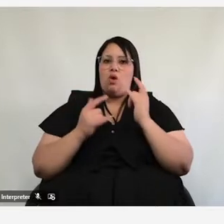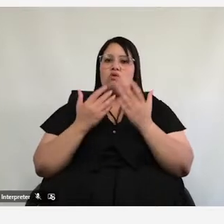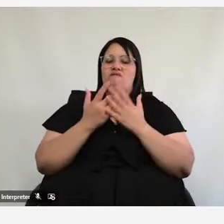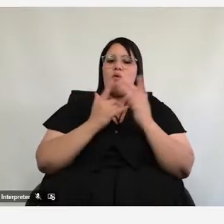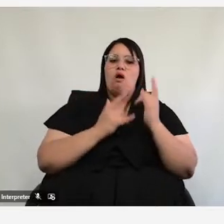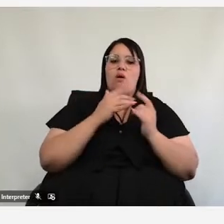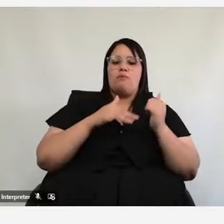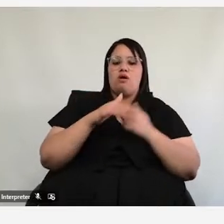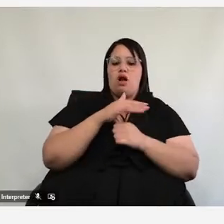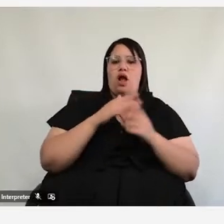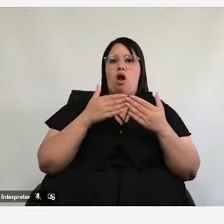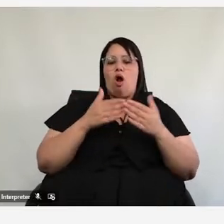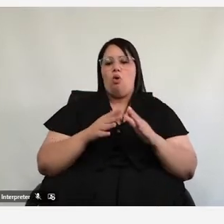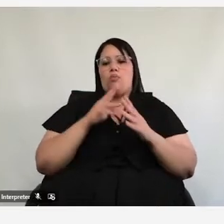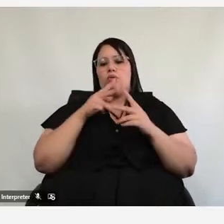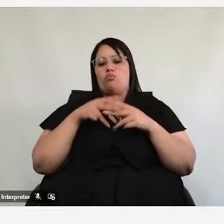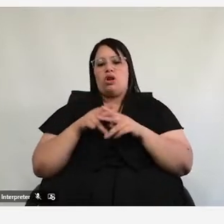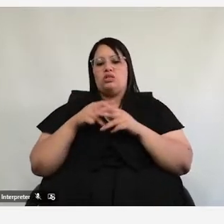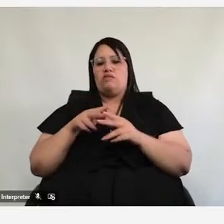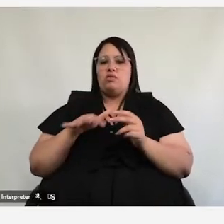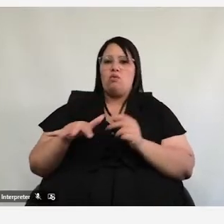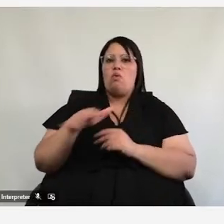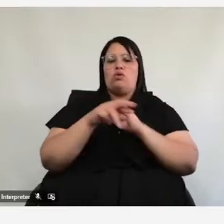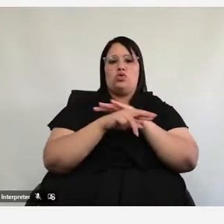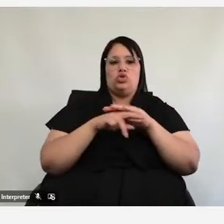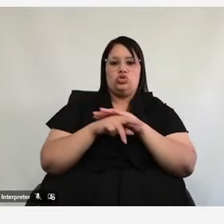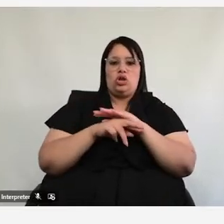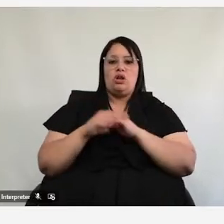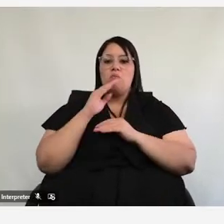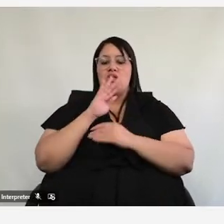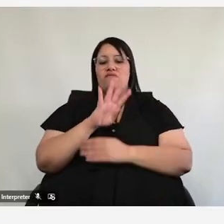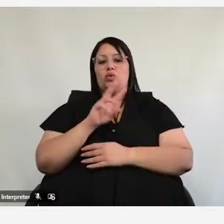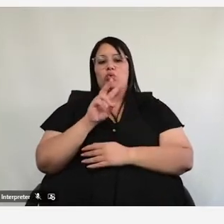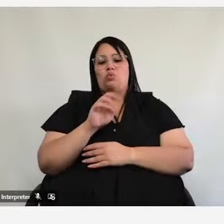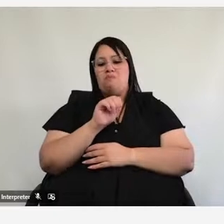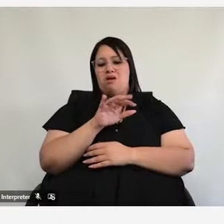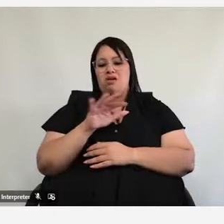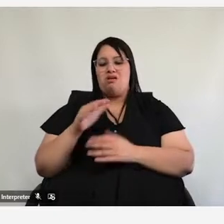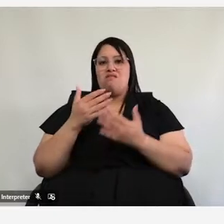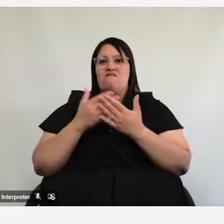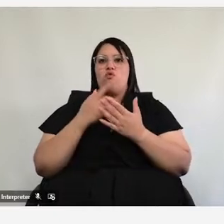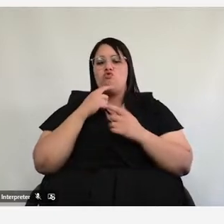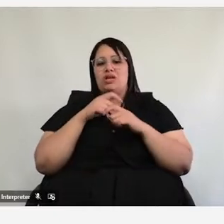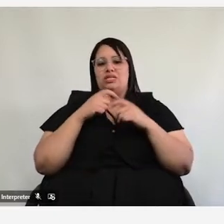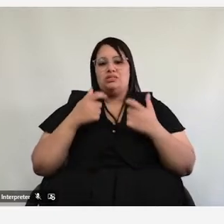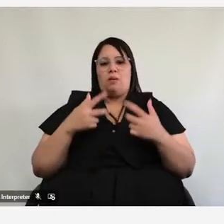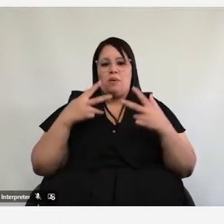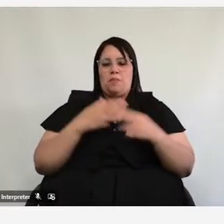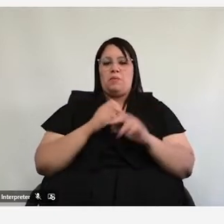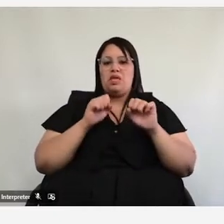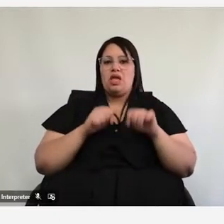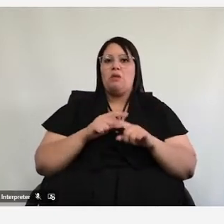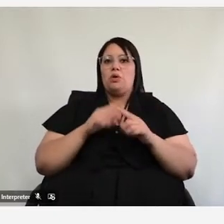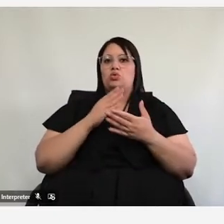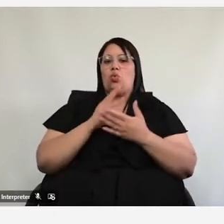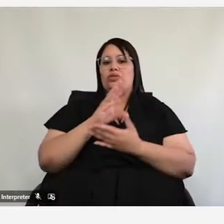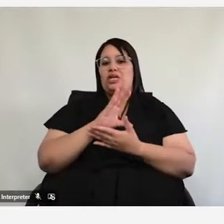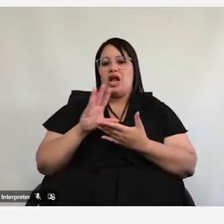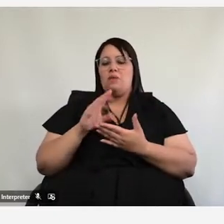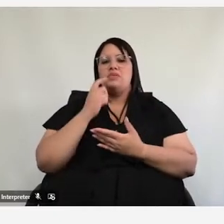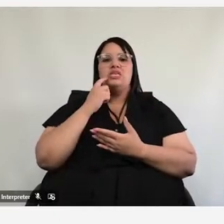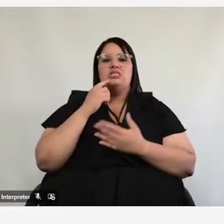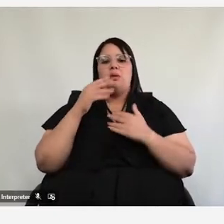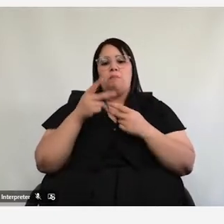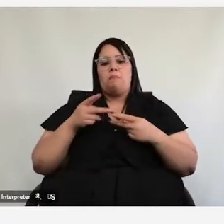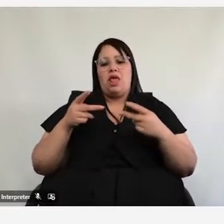hubs and unlocking productivity across all regions. 42 million to cut red tape, ensuring that the Western Cape remains the easiest